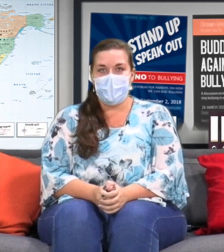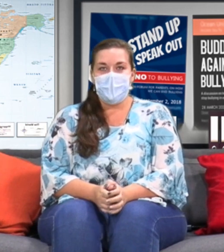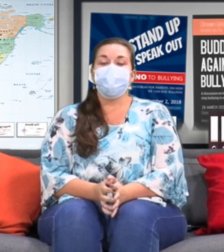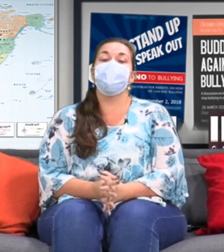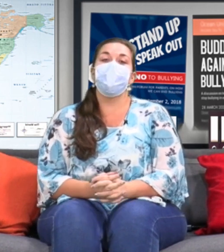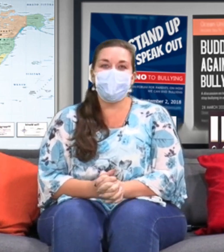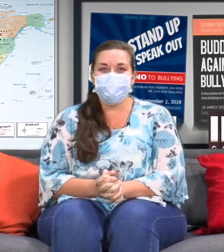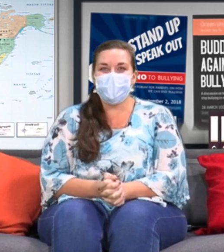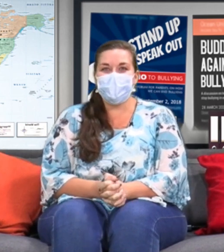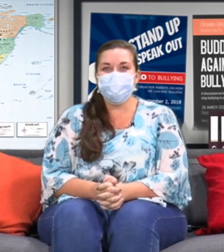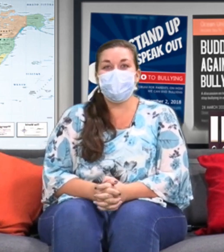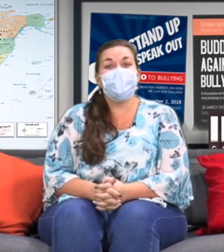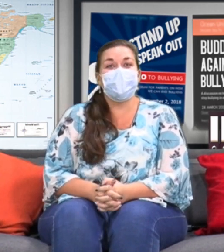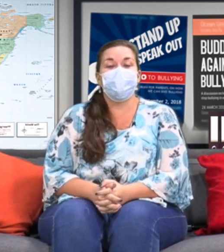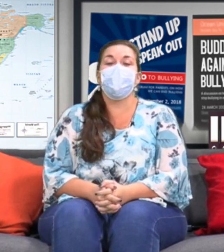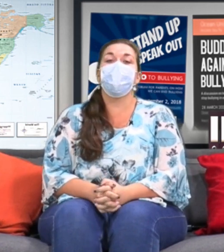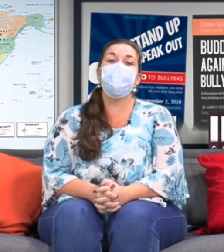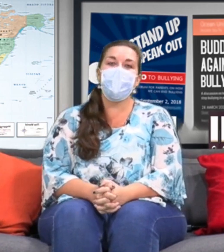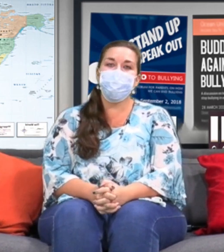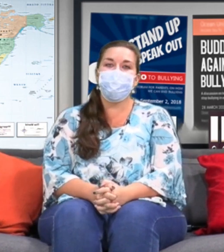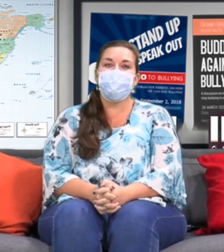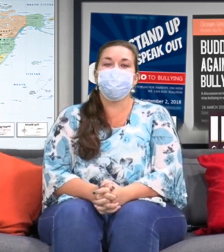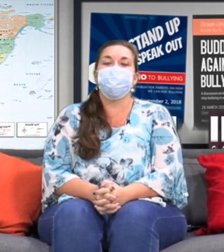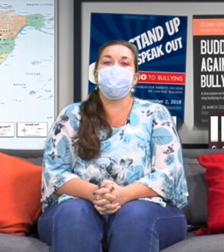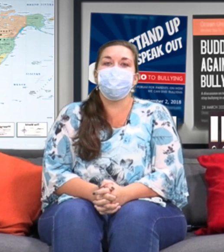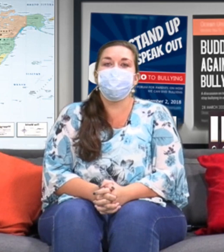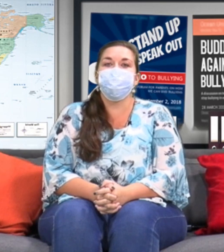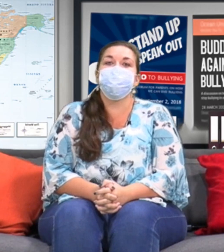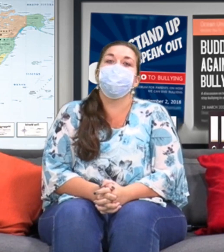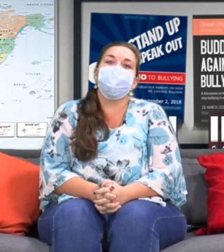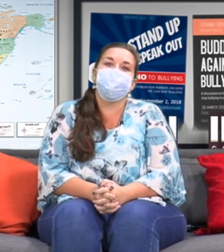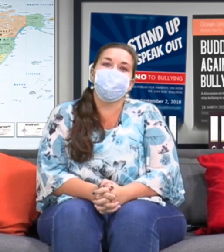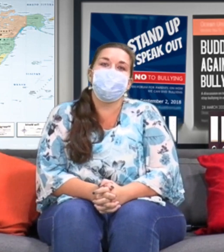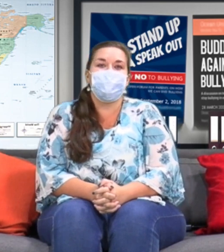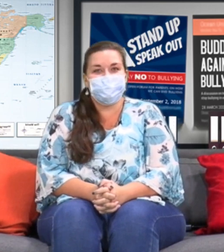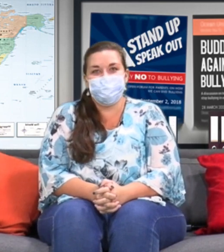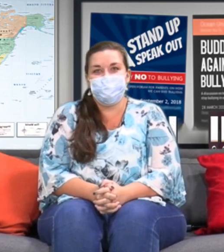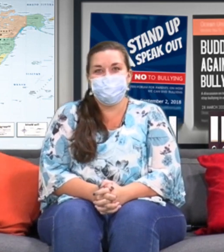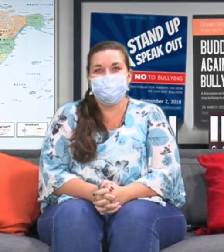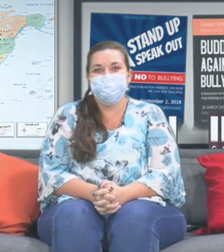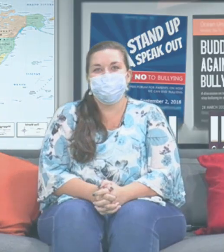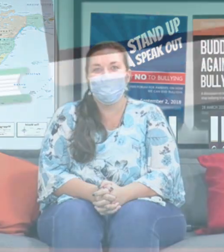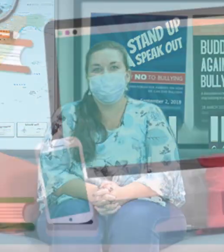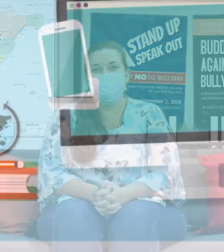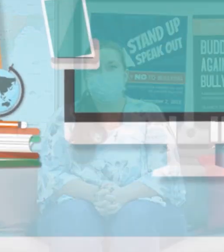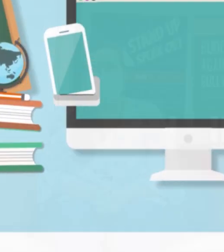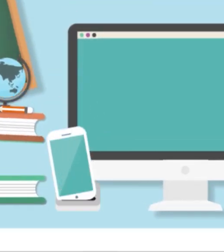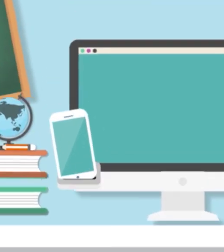further. So next, we are going to be checking in with our pre-primary and grade 1 learners for week 2, lesson 4.